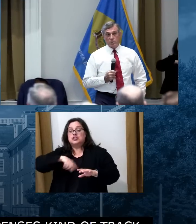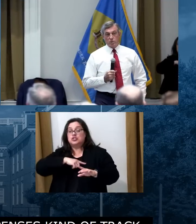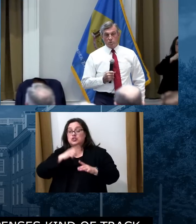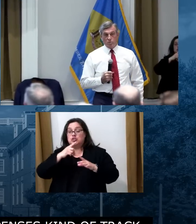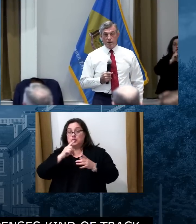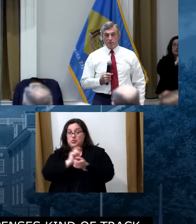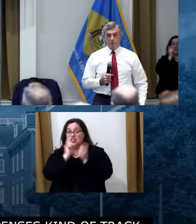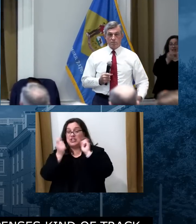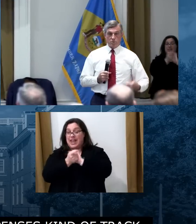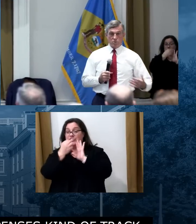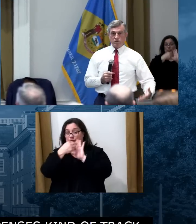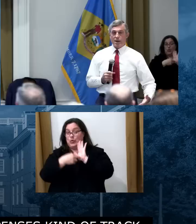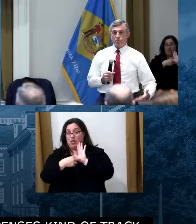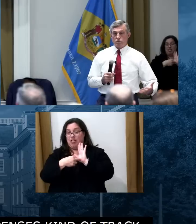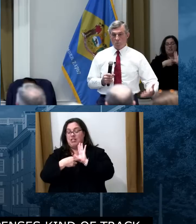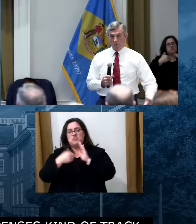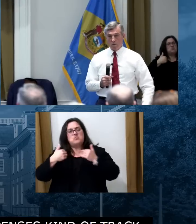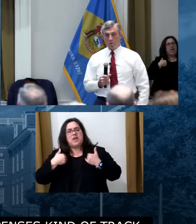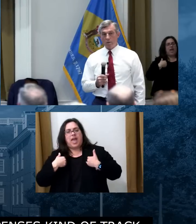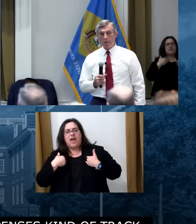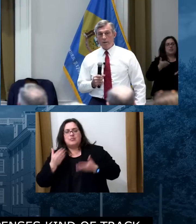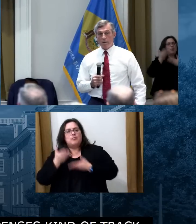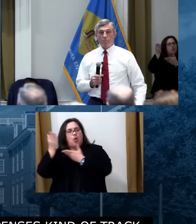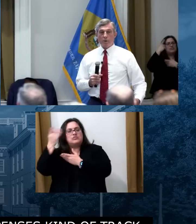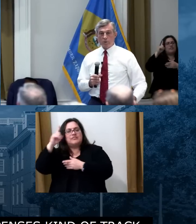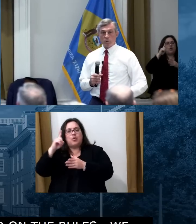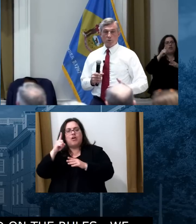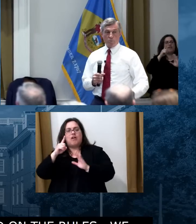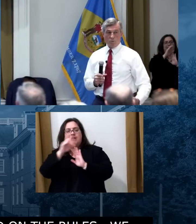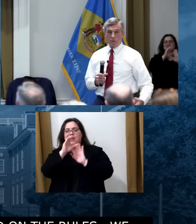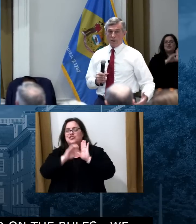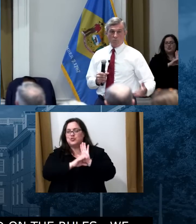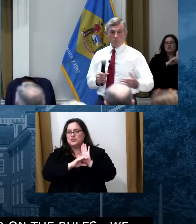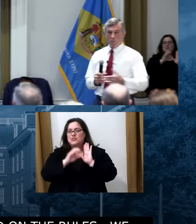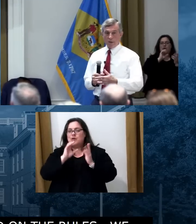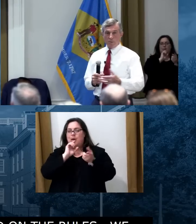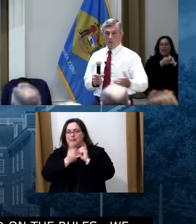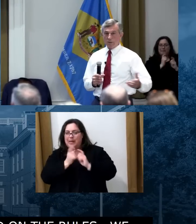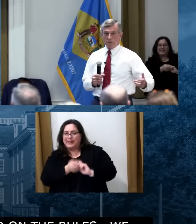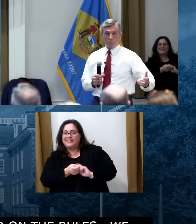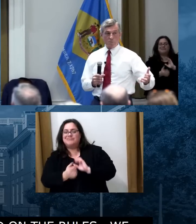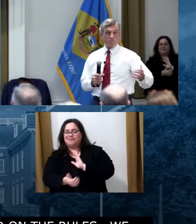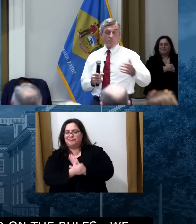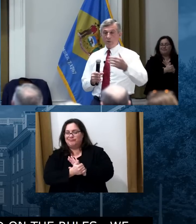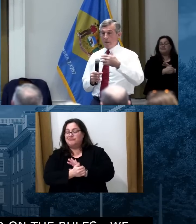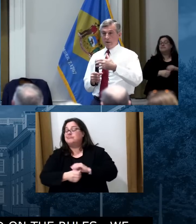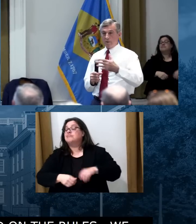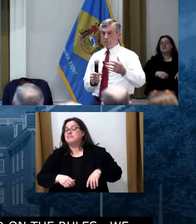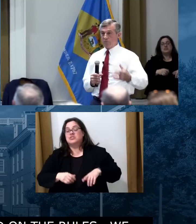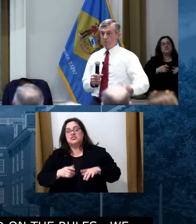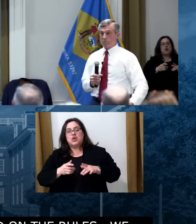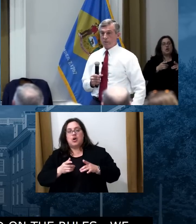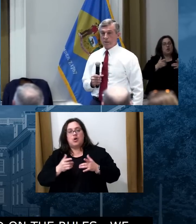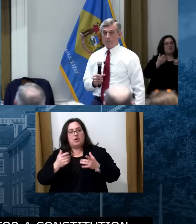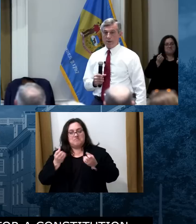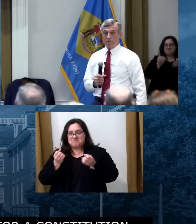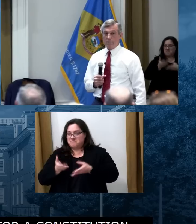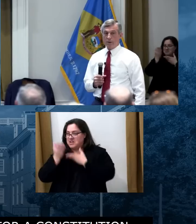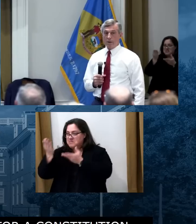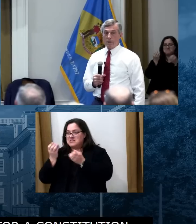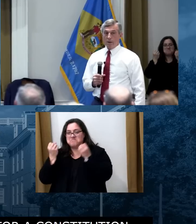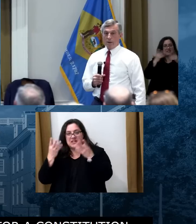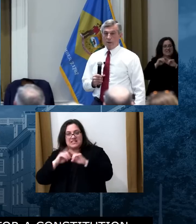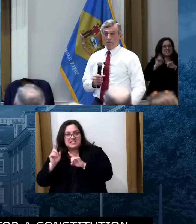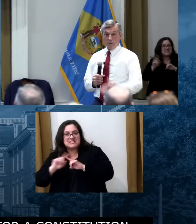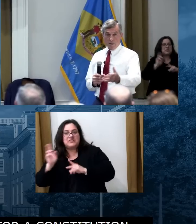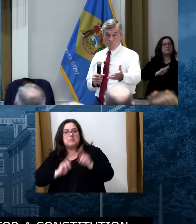constitutional amendment to do that, to establish what we called budget smoothing. It was a recommendation from a lot of different folks that came out